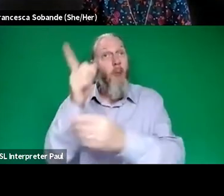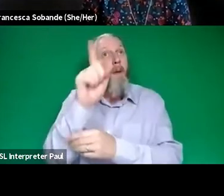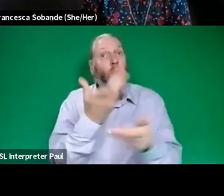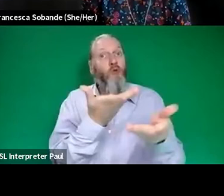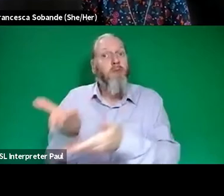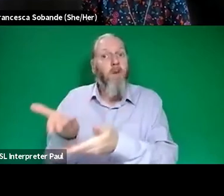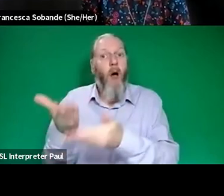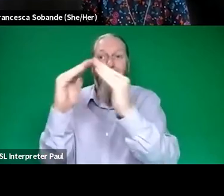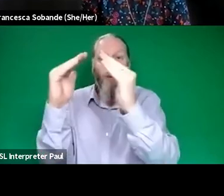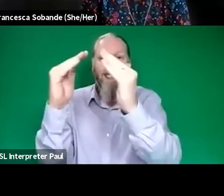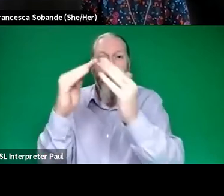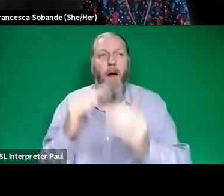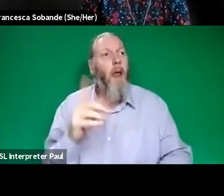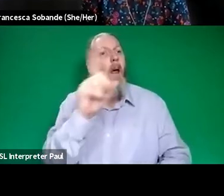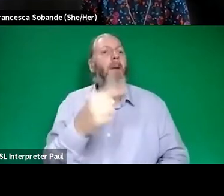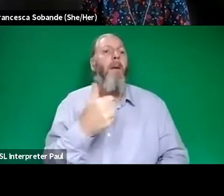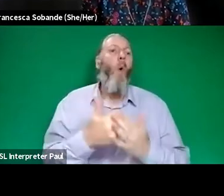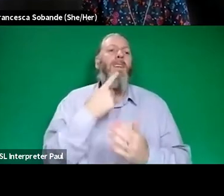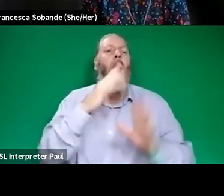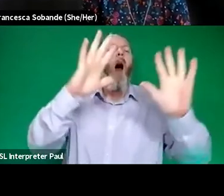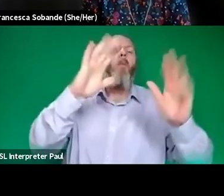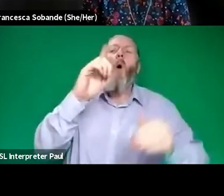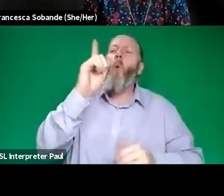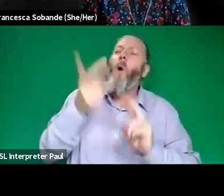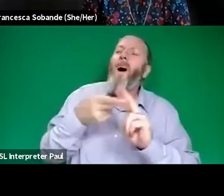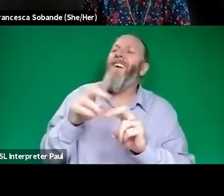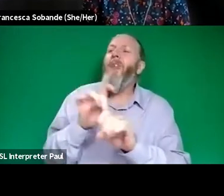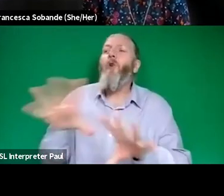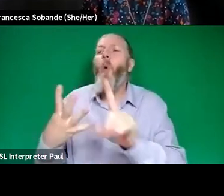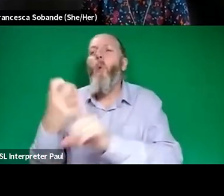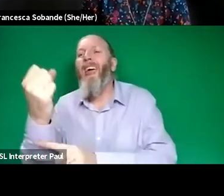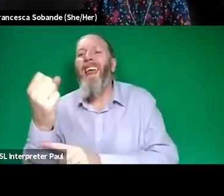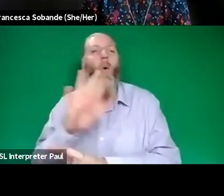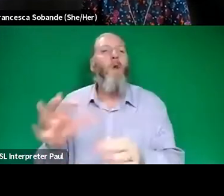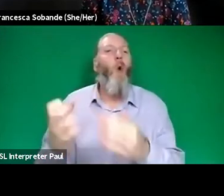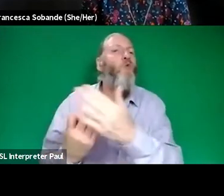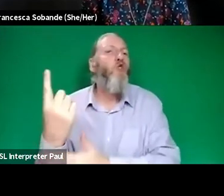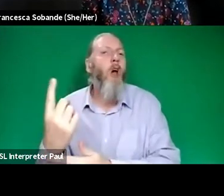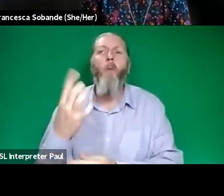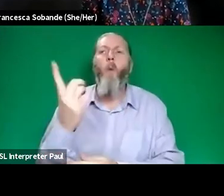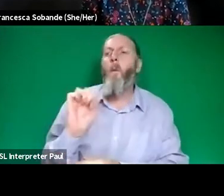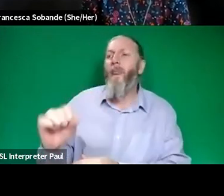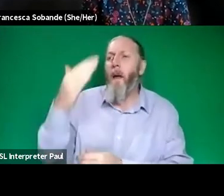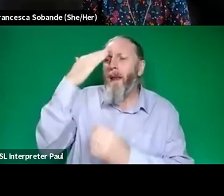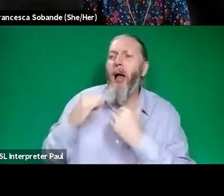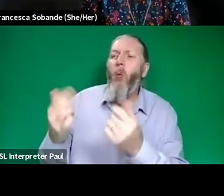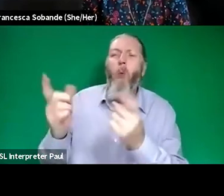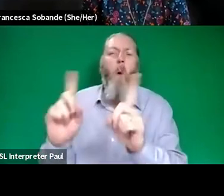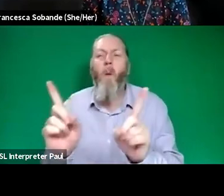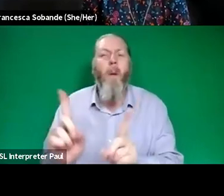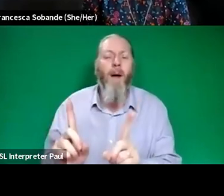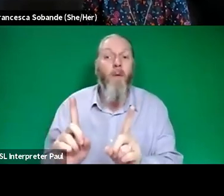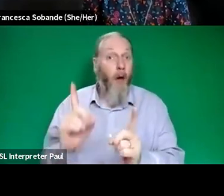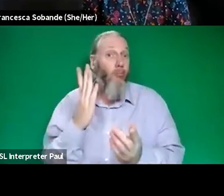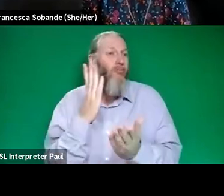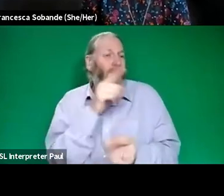turn up? And all those kind of like, what about their mental health? And all of that stuff is really important. But that's